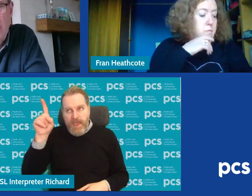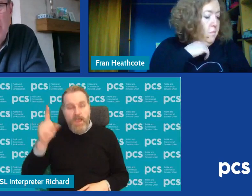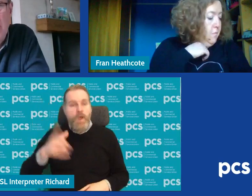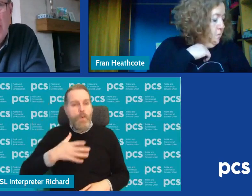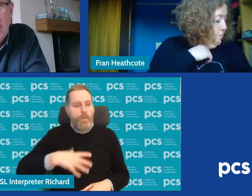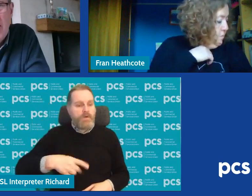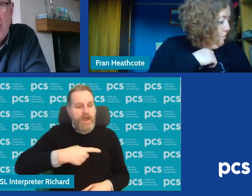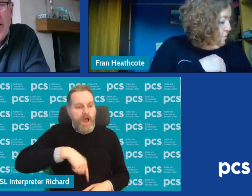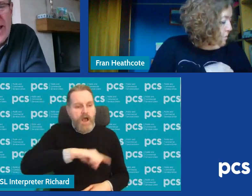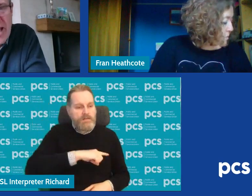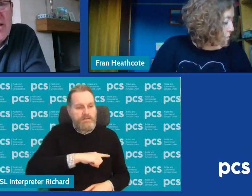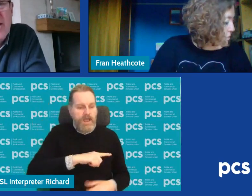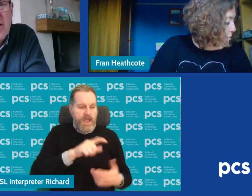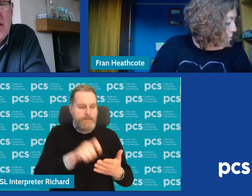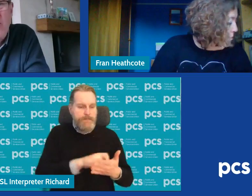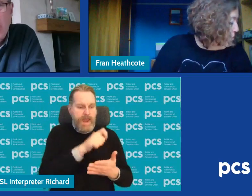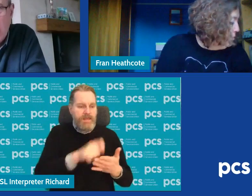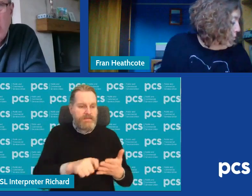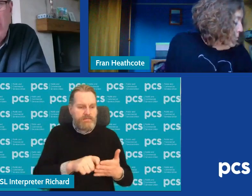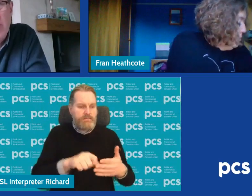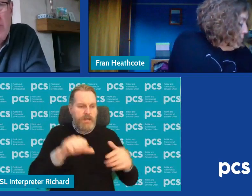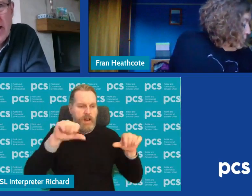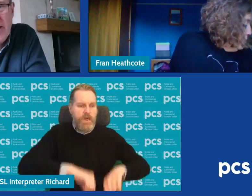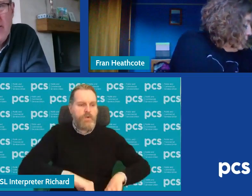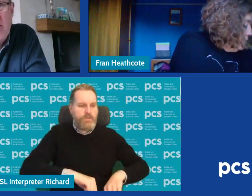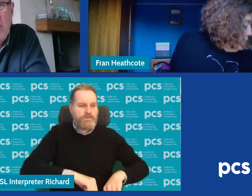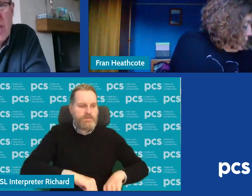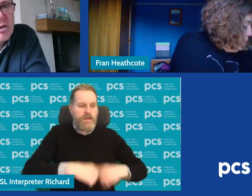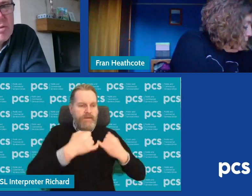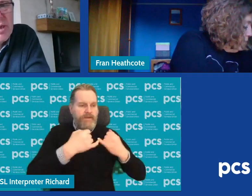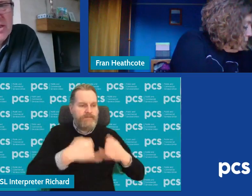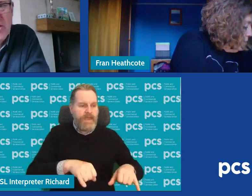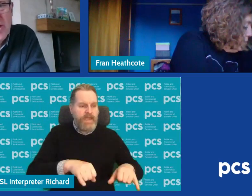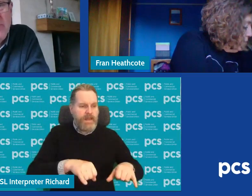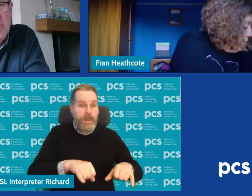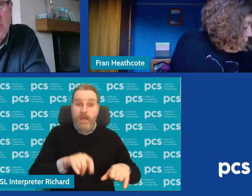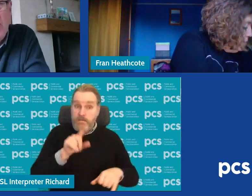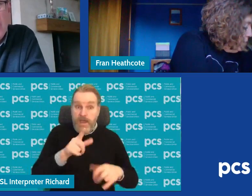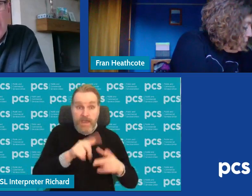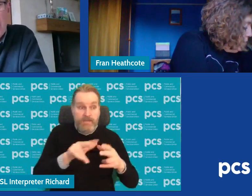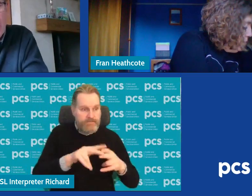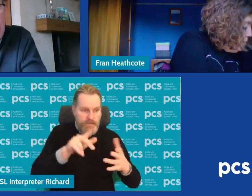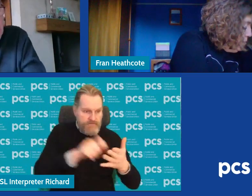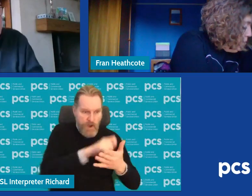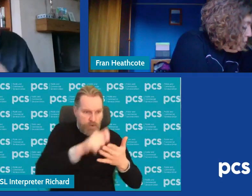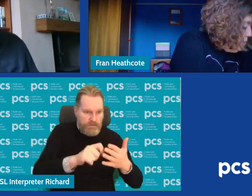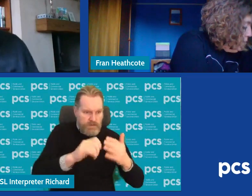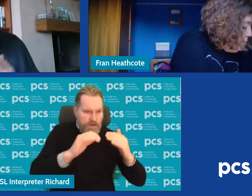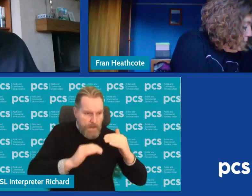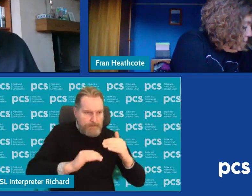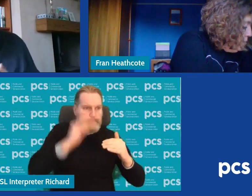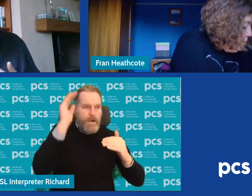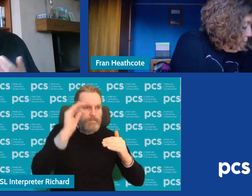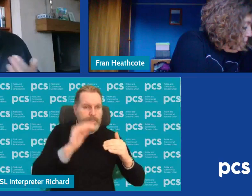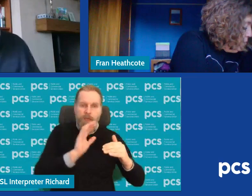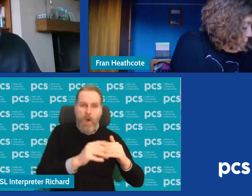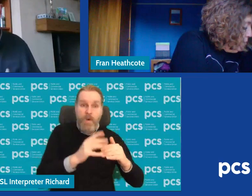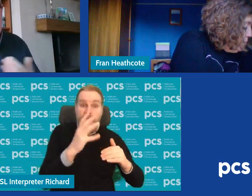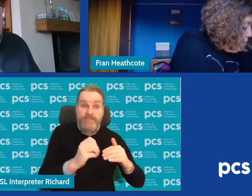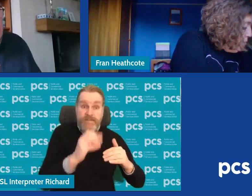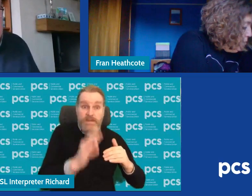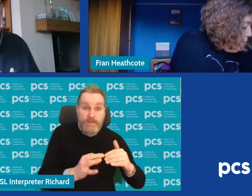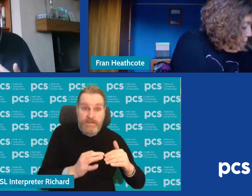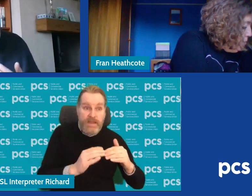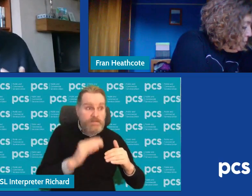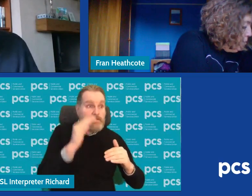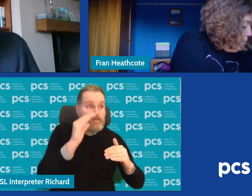to a halt. And again, if we do win the reballot, the pressure remains on them. So, I hope what people can read into that is progress